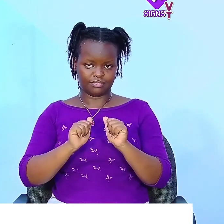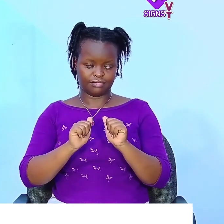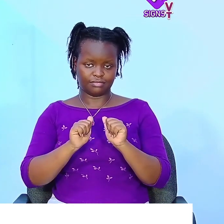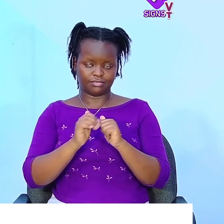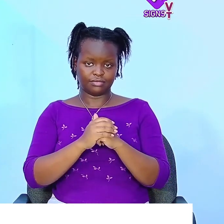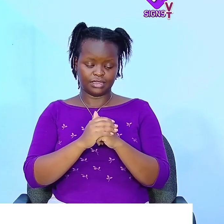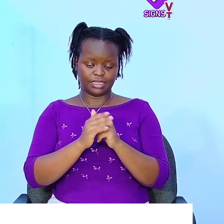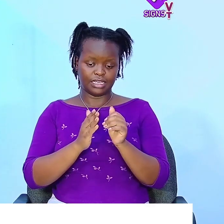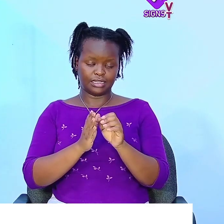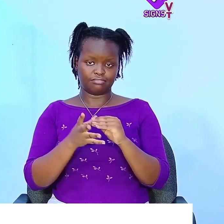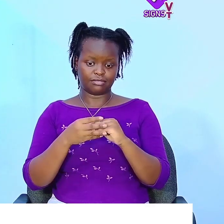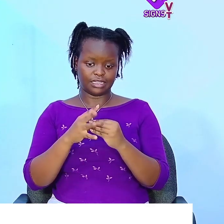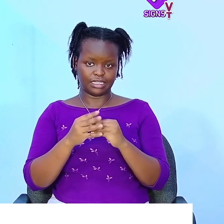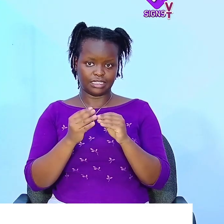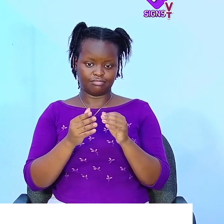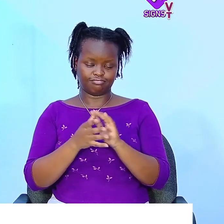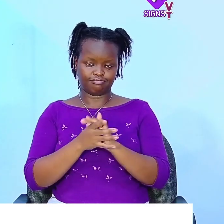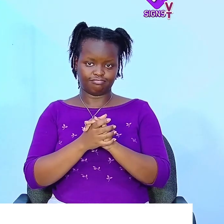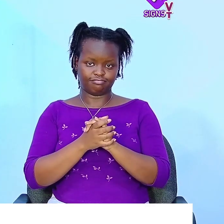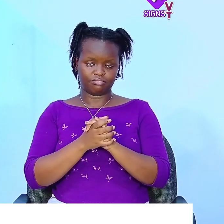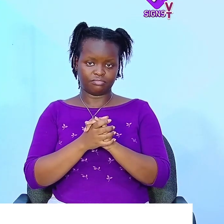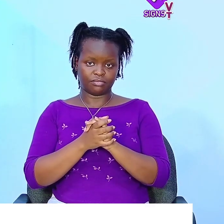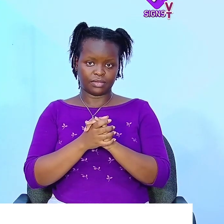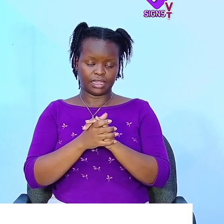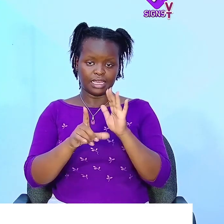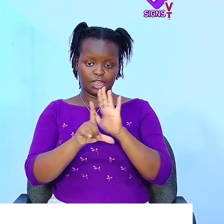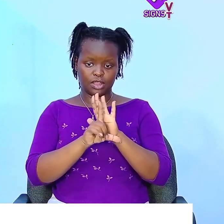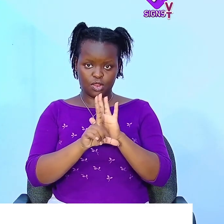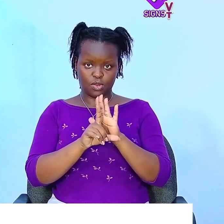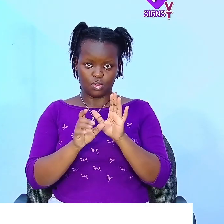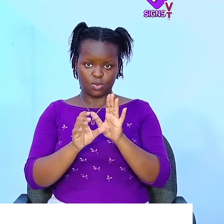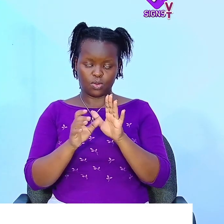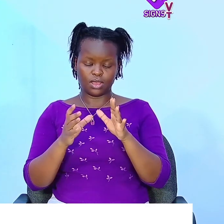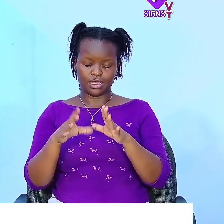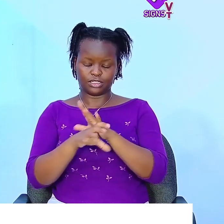the leadership of Kenya's premier legal association.